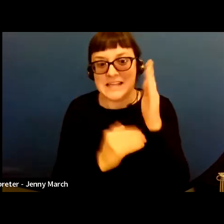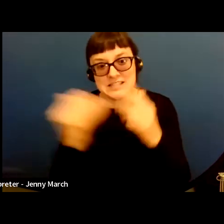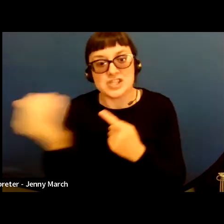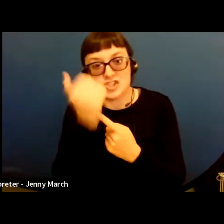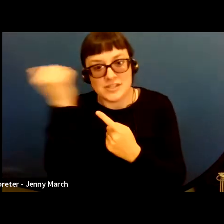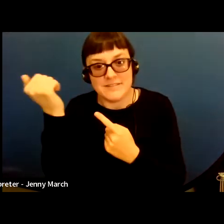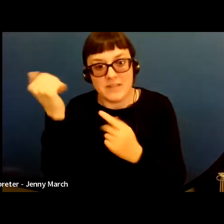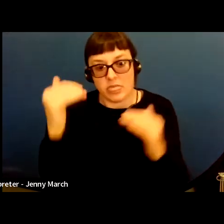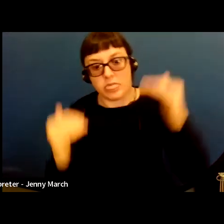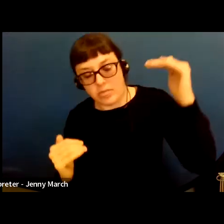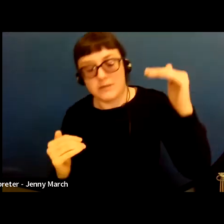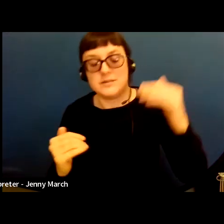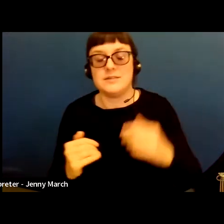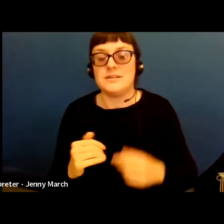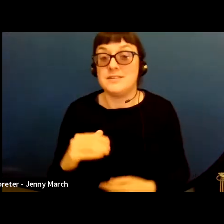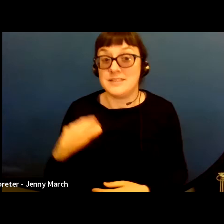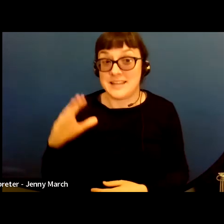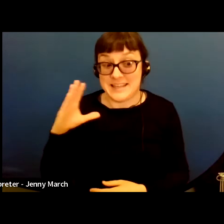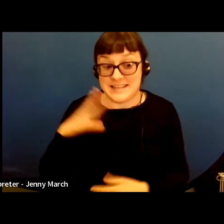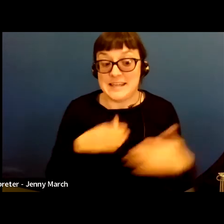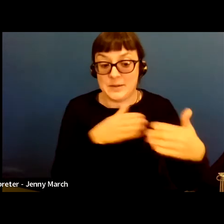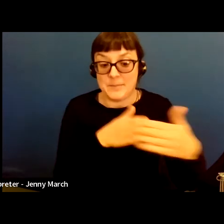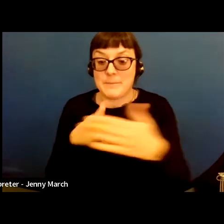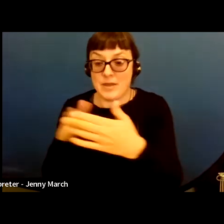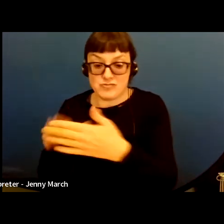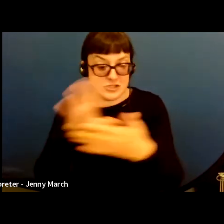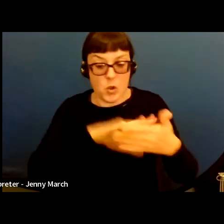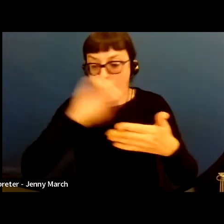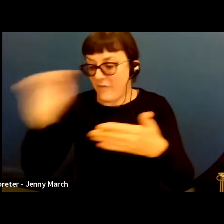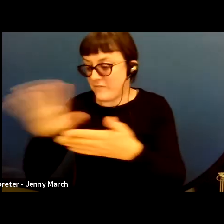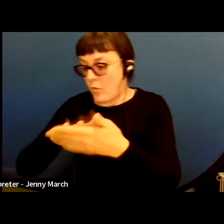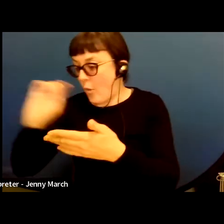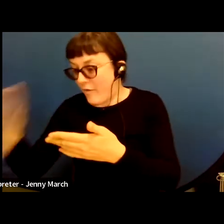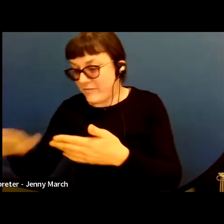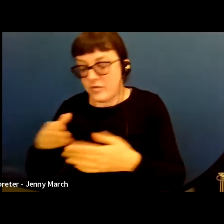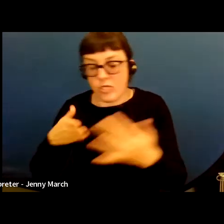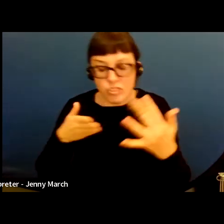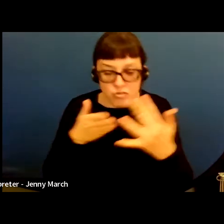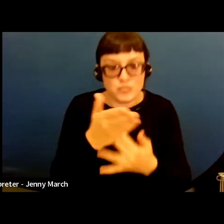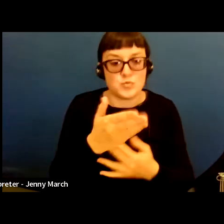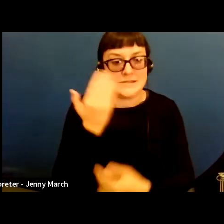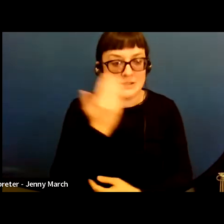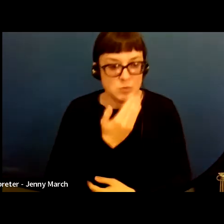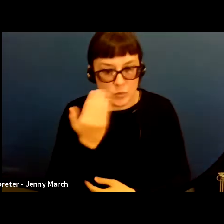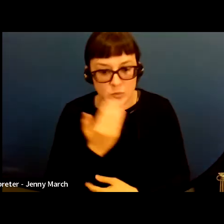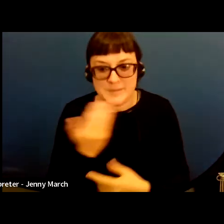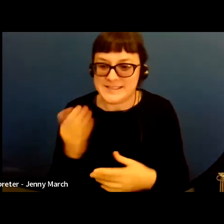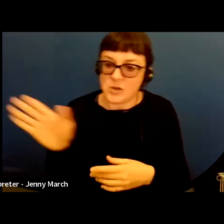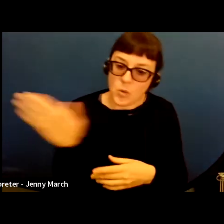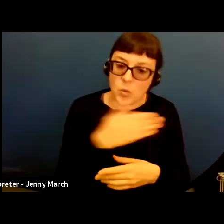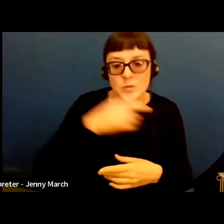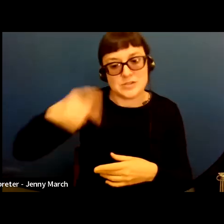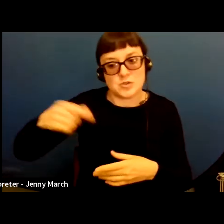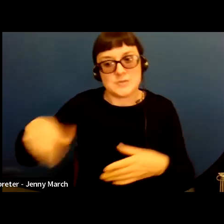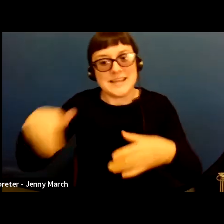these disparities, we need the systematic removal of barriers across education systems to make them inclusive for all learners, so that